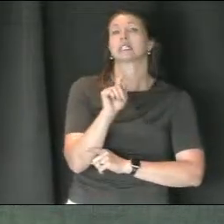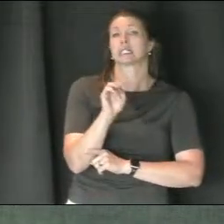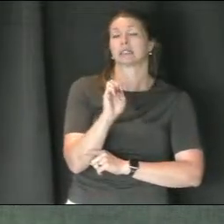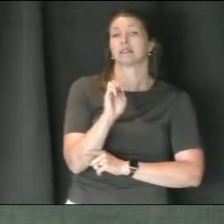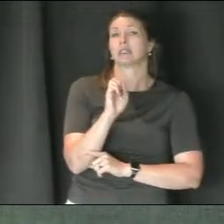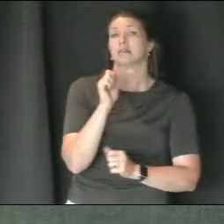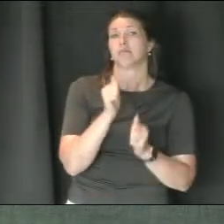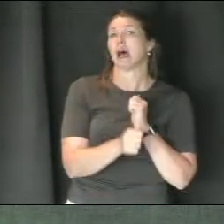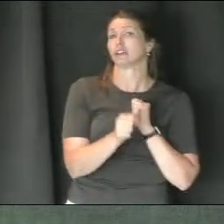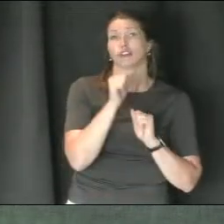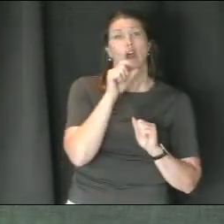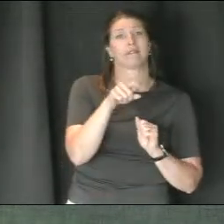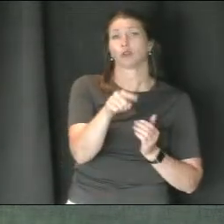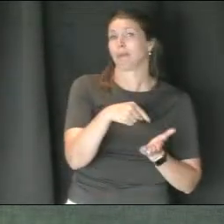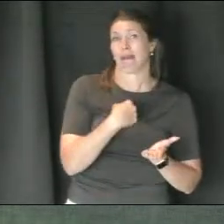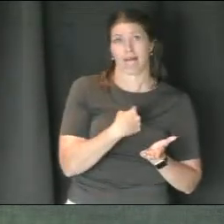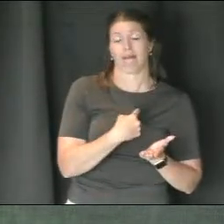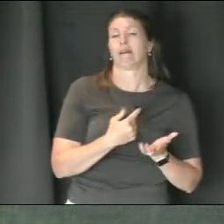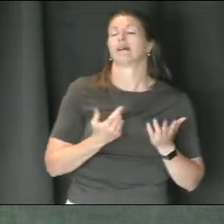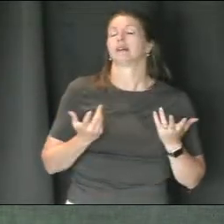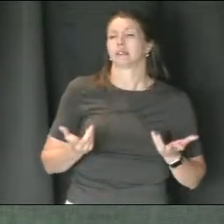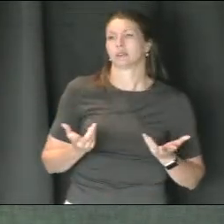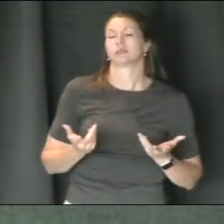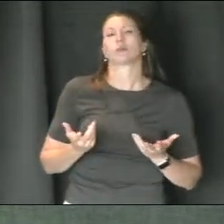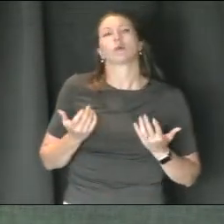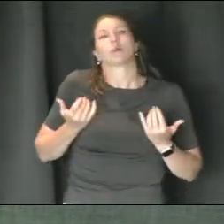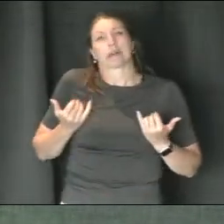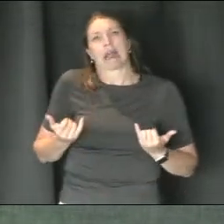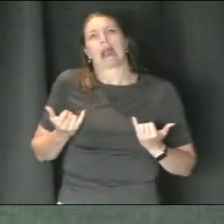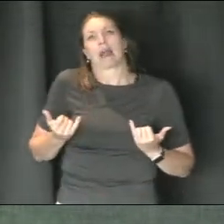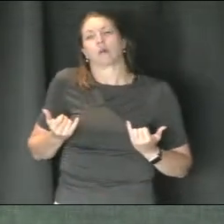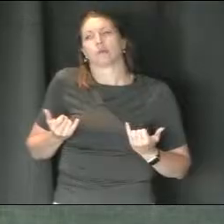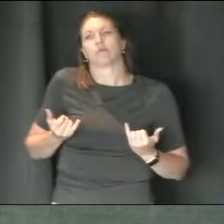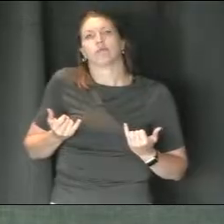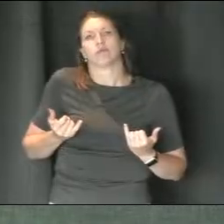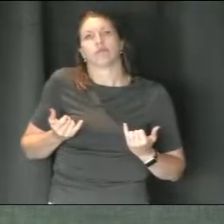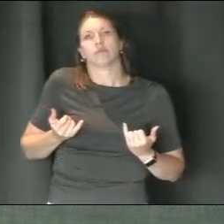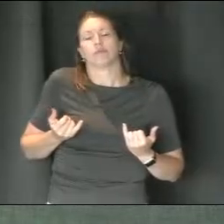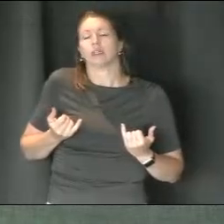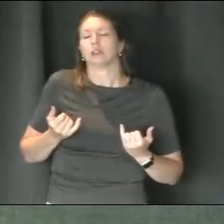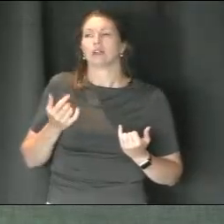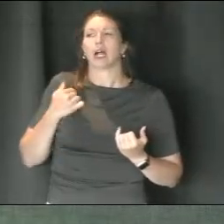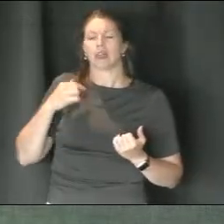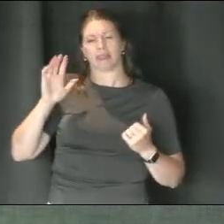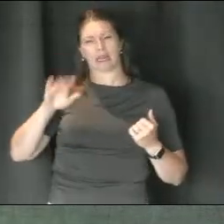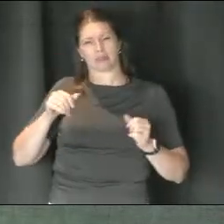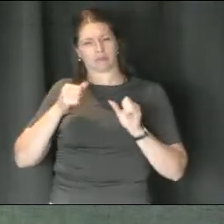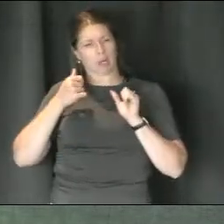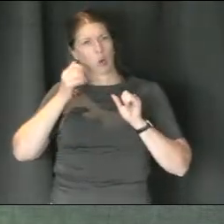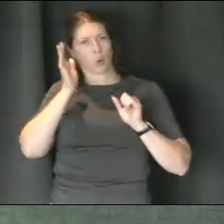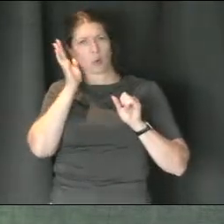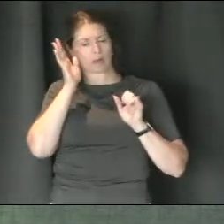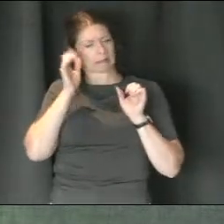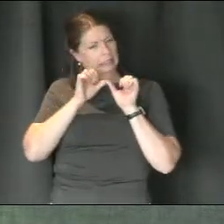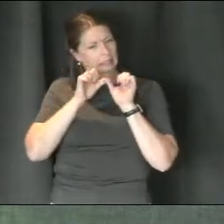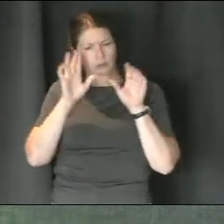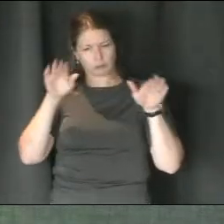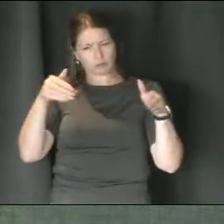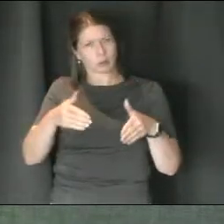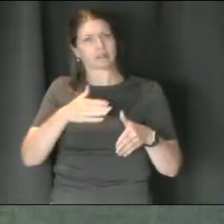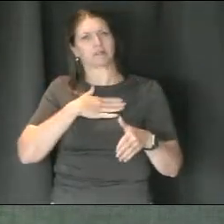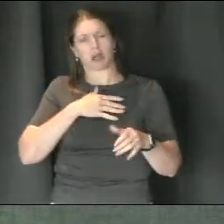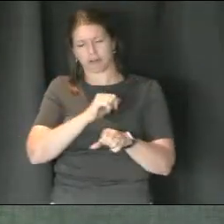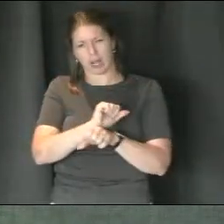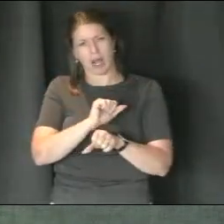from individuals throughout the province, to be there for them and what they need and what they want. And that's the focus that I will continue to have as Premier.